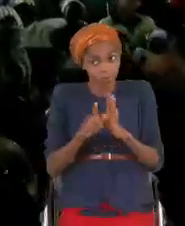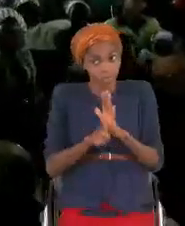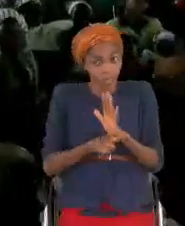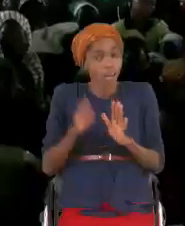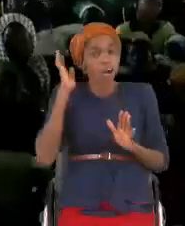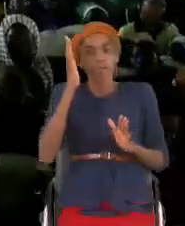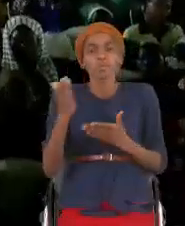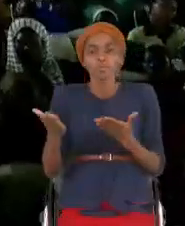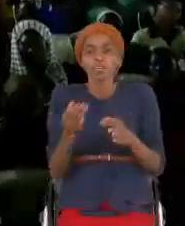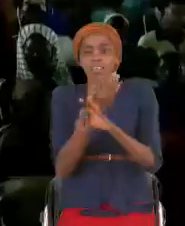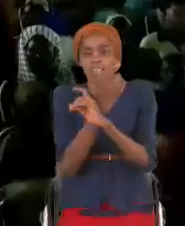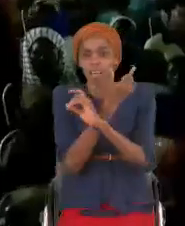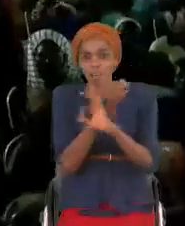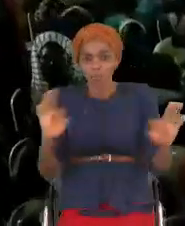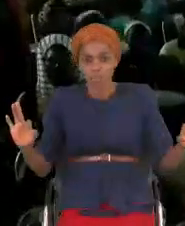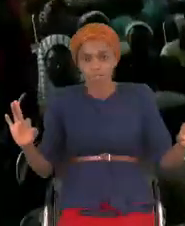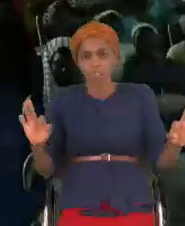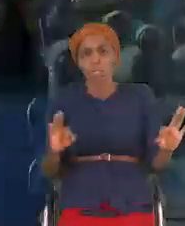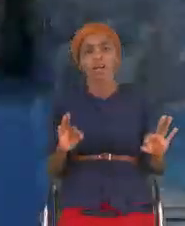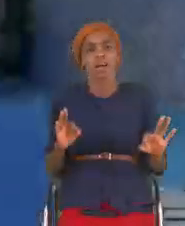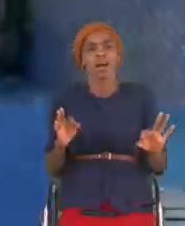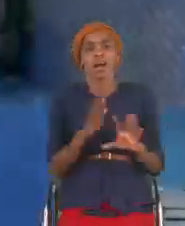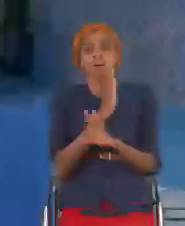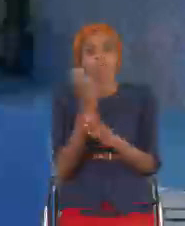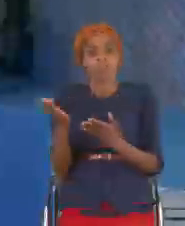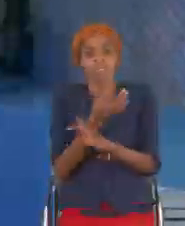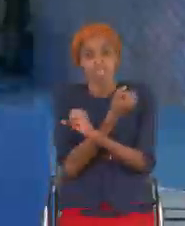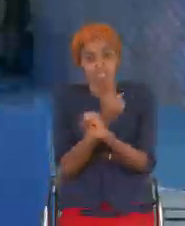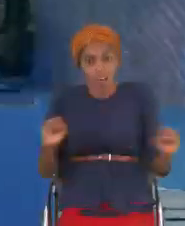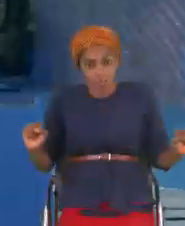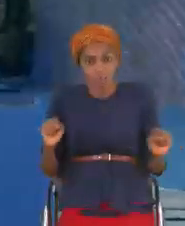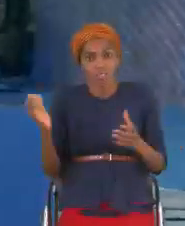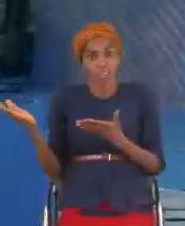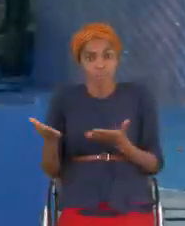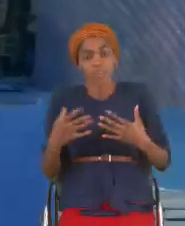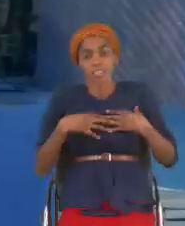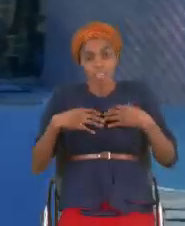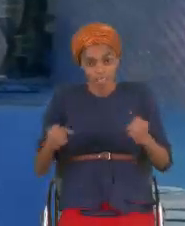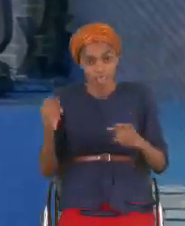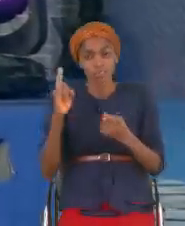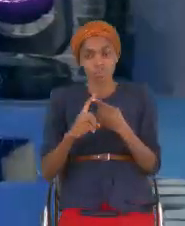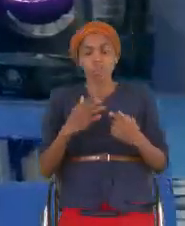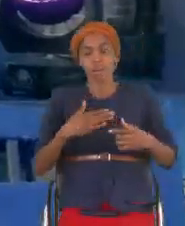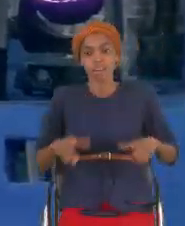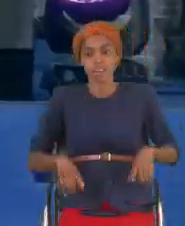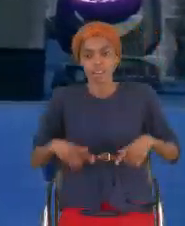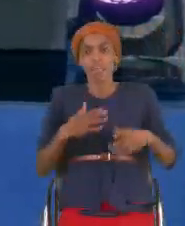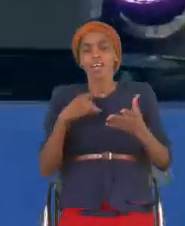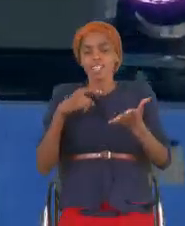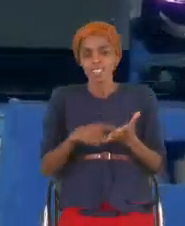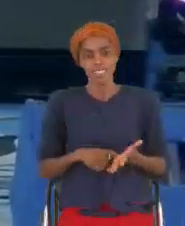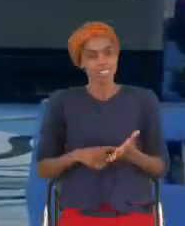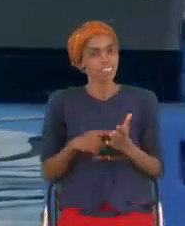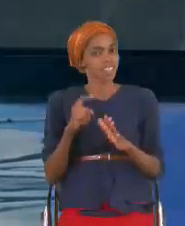bring freedom, will bring emancipation, will bring salvation, will bring healing to my life. This very